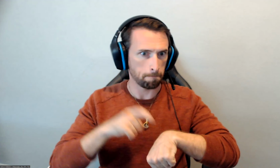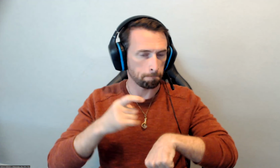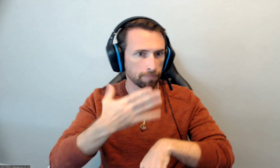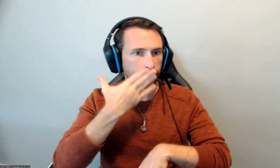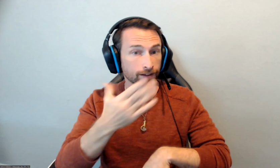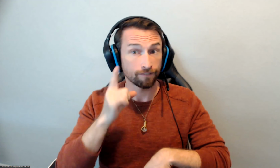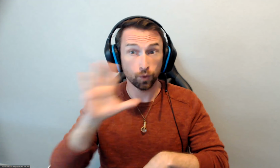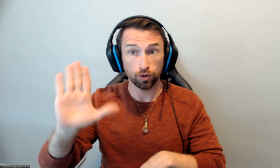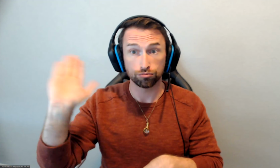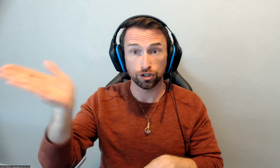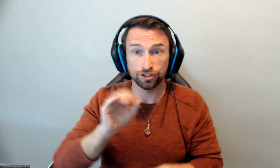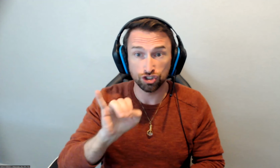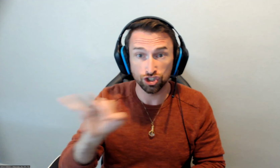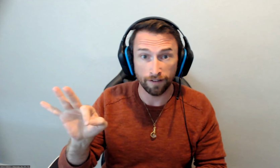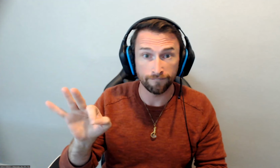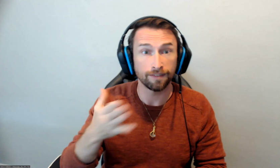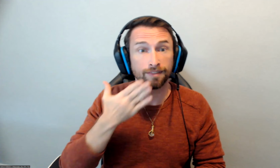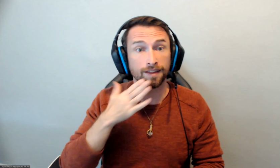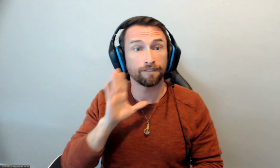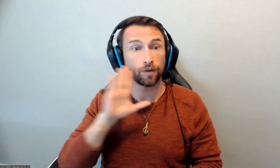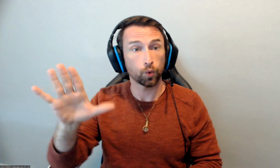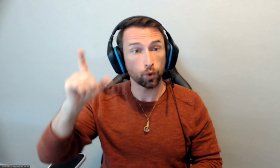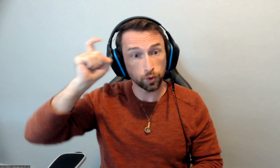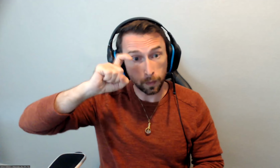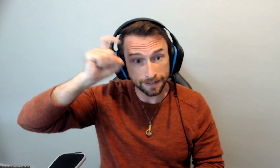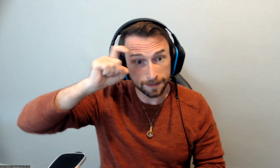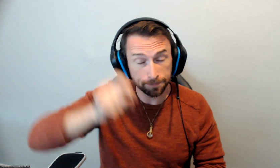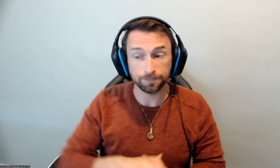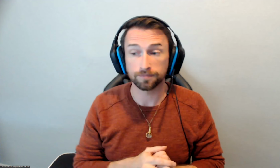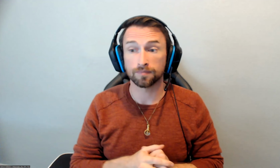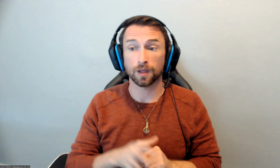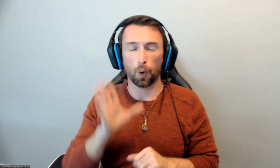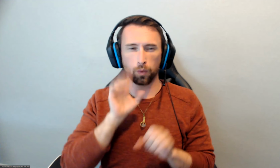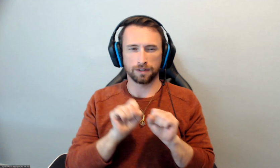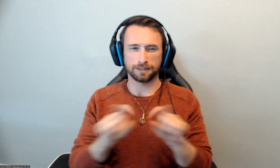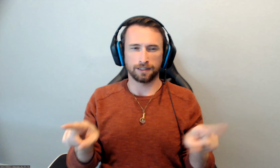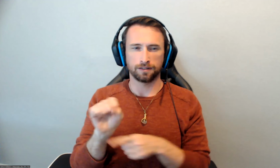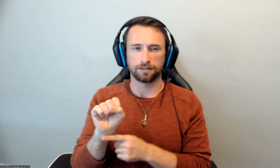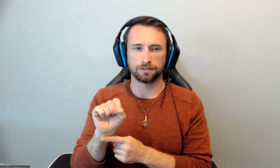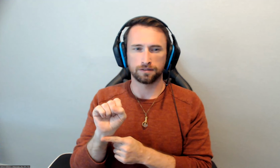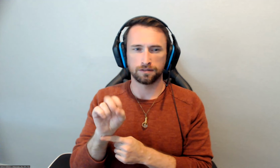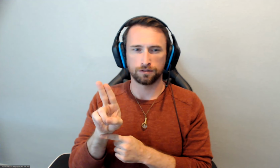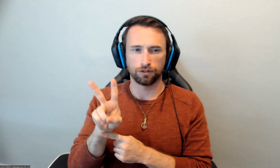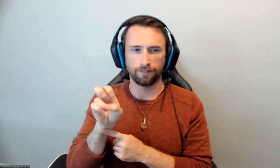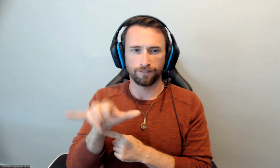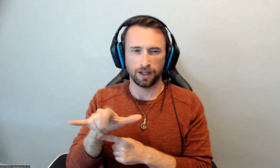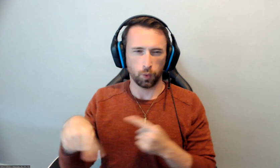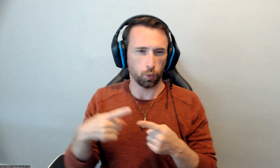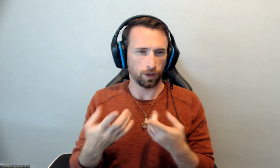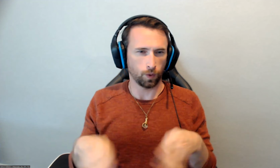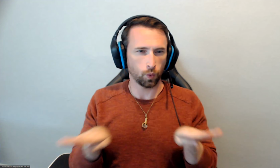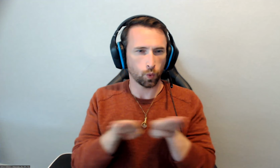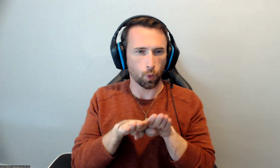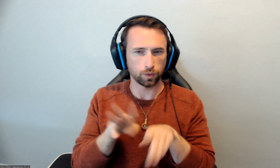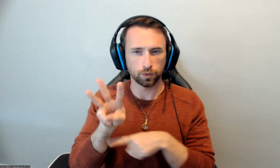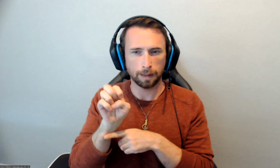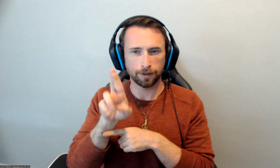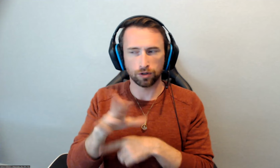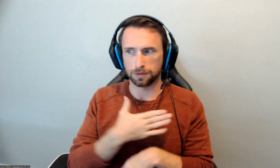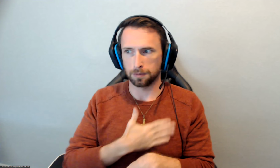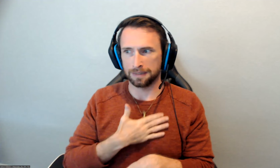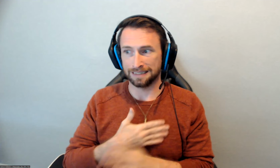presentation and your wisdom. You'll get a survey once I in the webinar here. Please take a moment